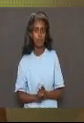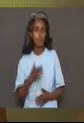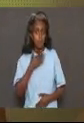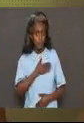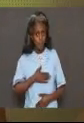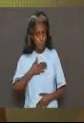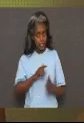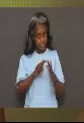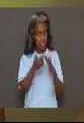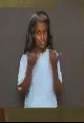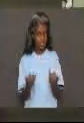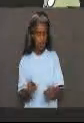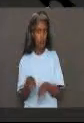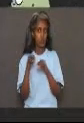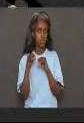Please start now, students.